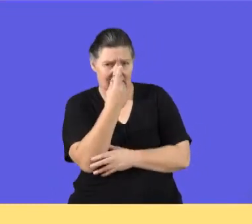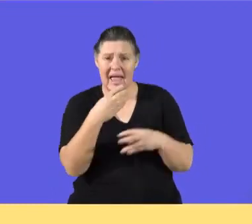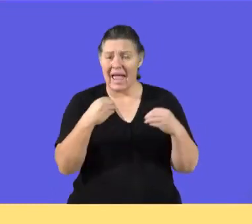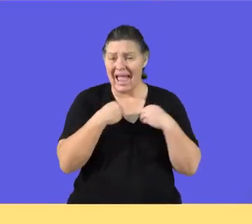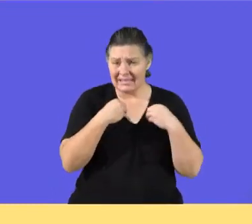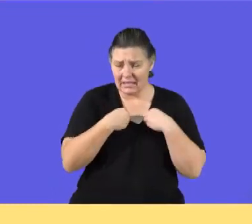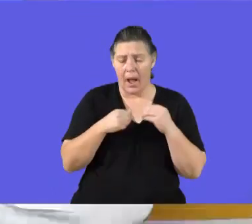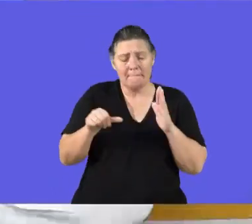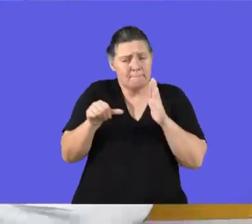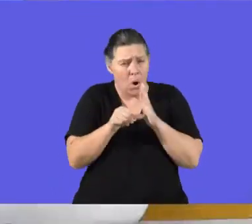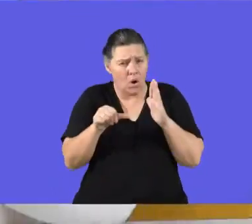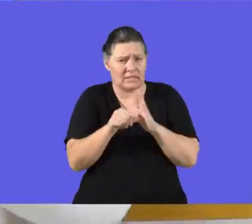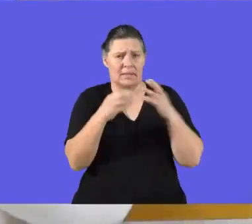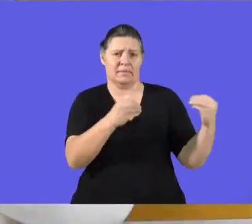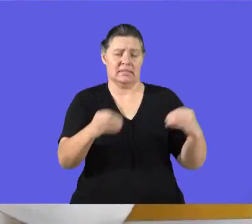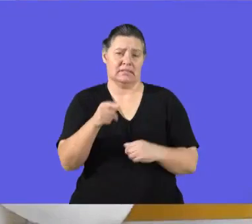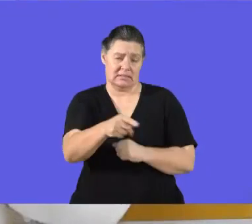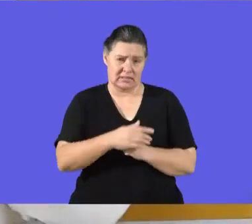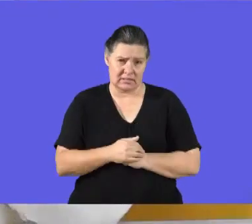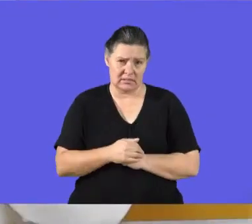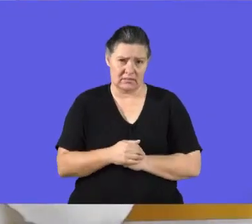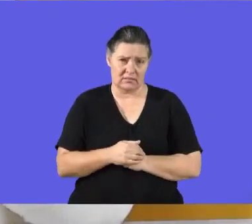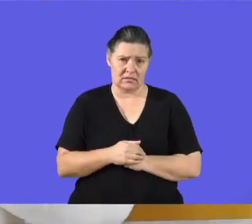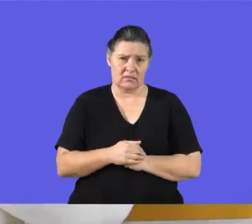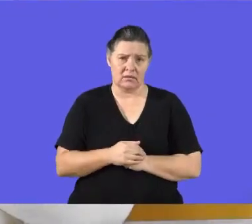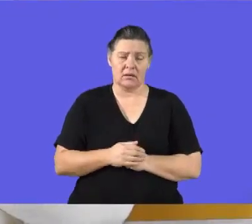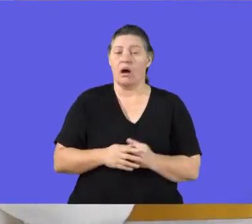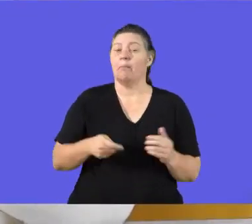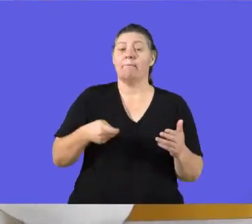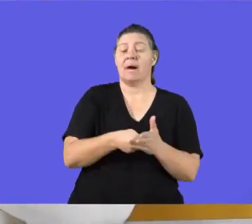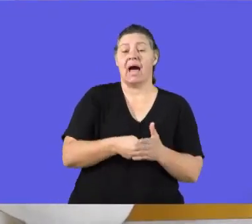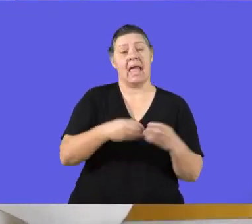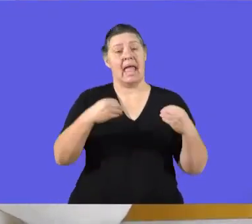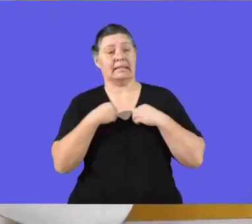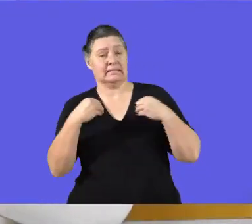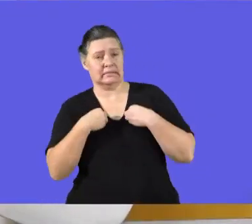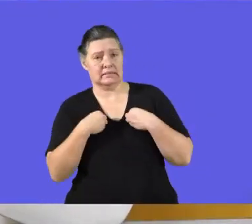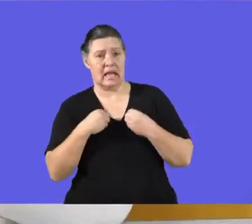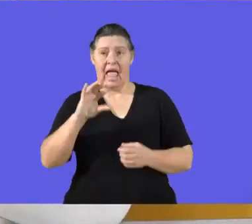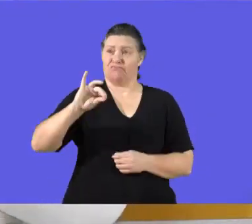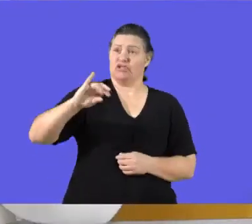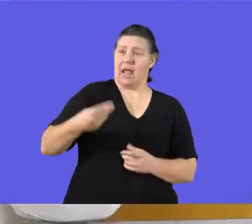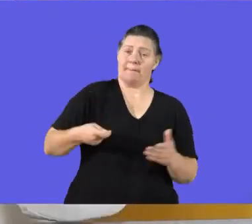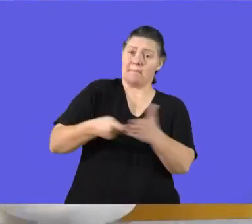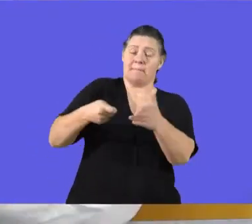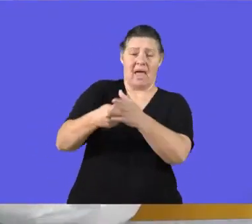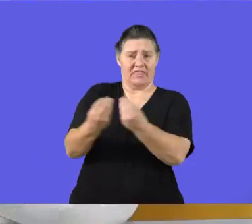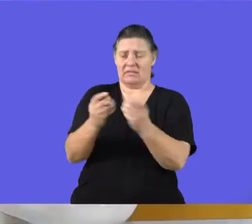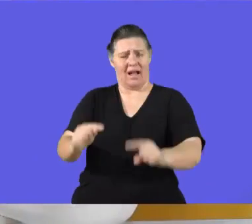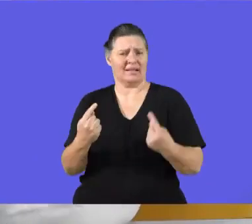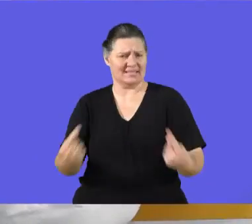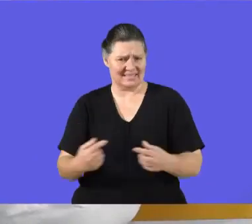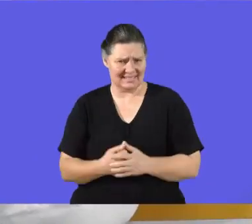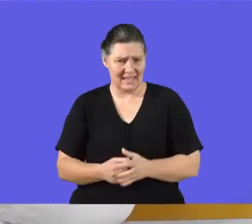You have to understand that assets are very important to a business. We cannot be buying assets